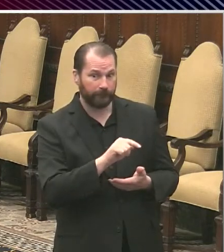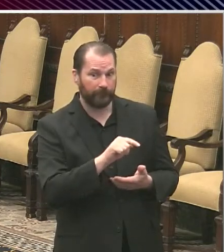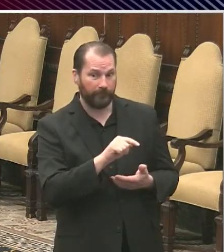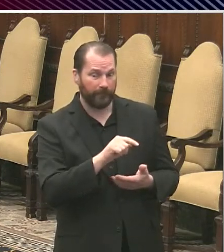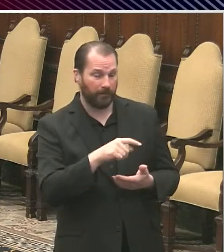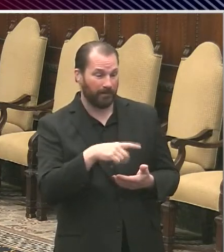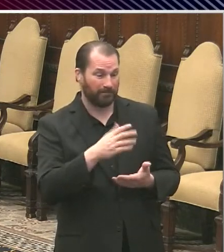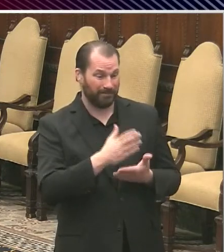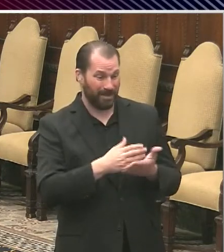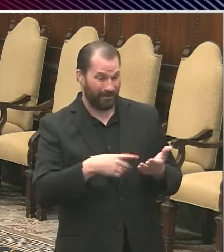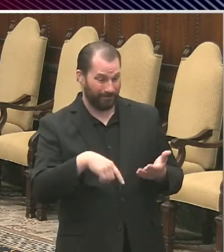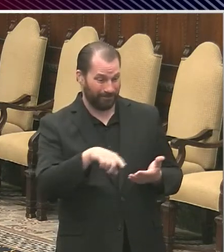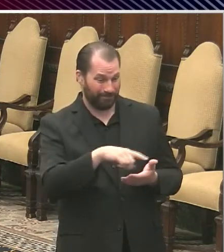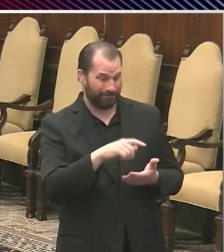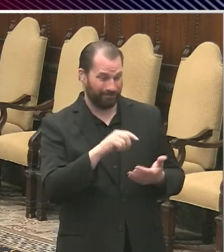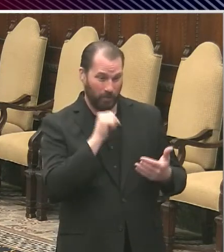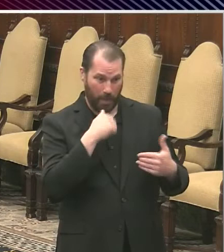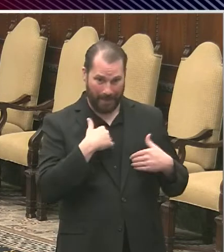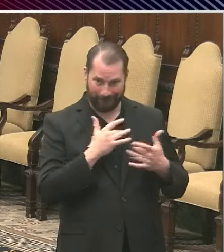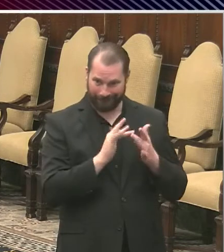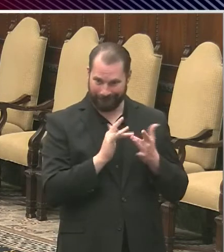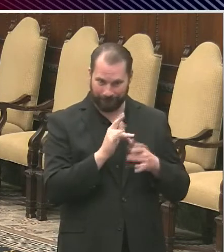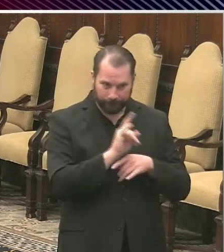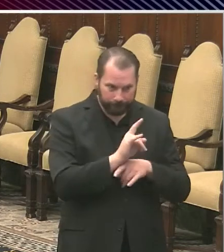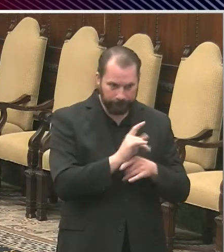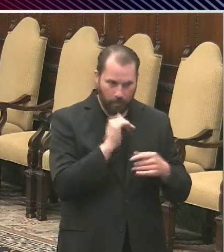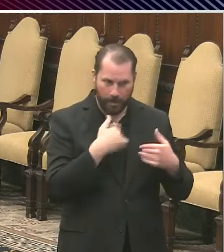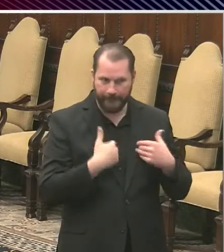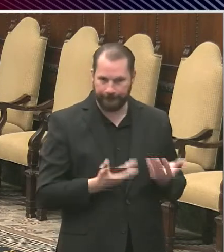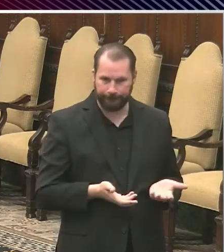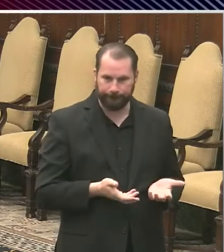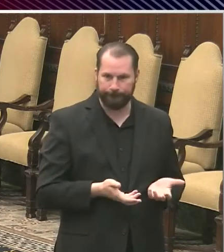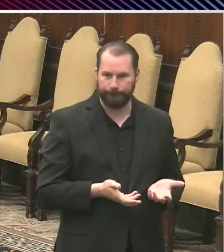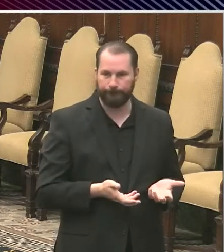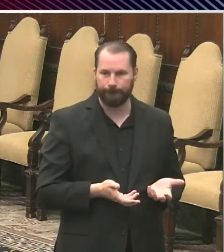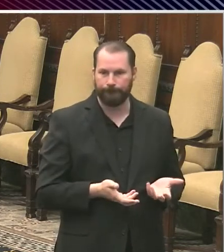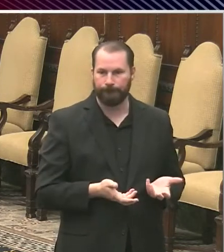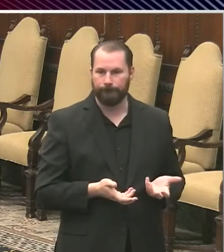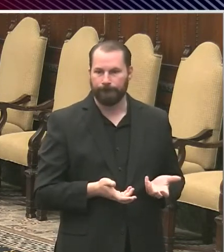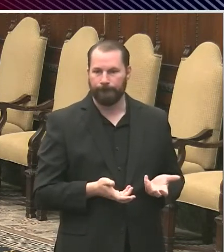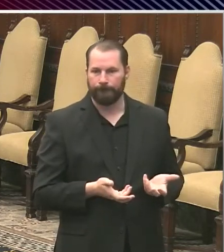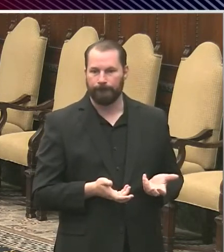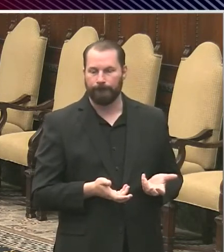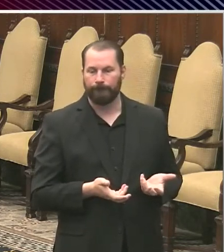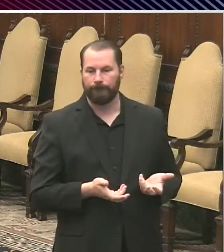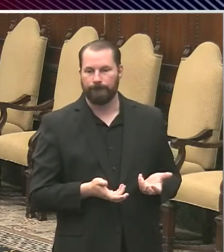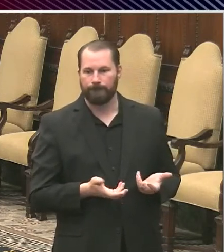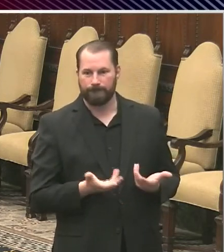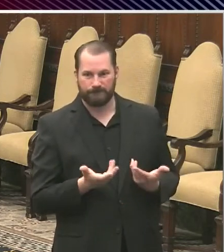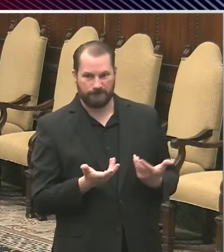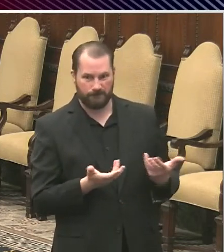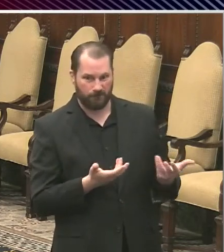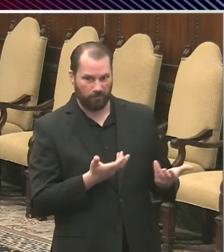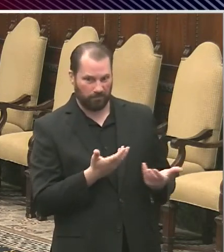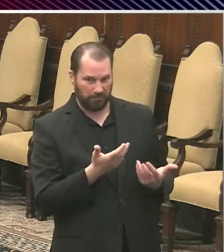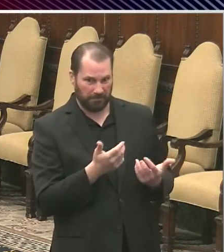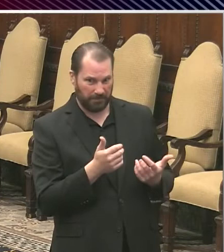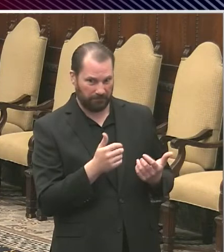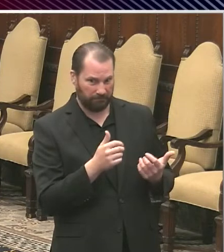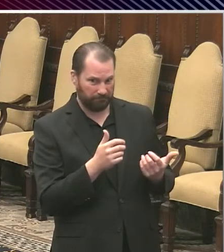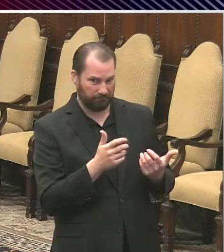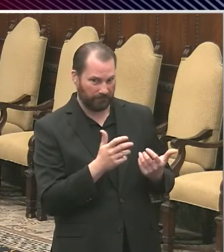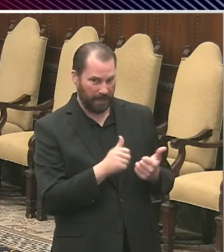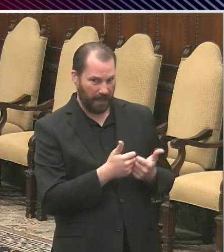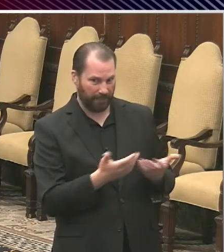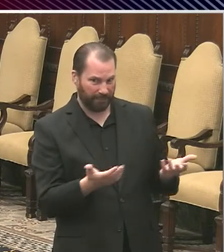what's going to be done with them as far as you understand? And is there any pressure being brought to bear with Comcast